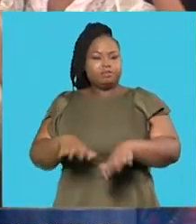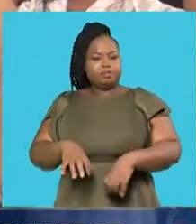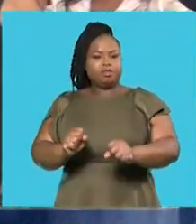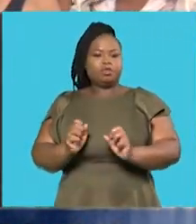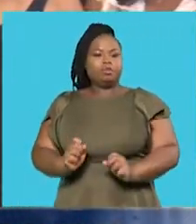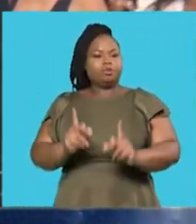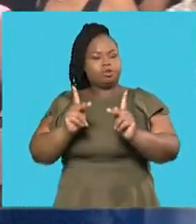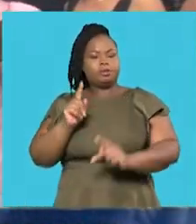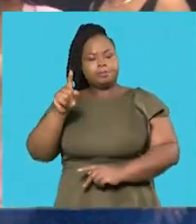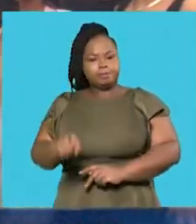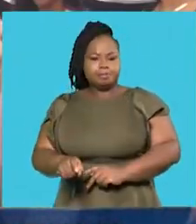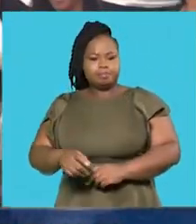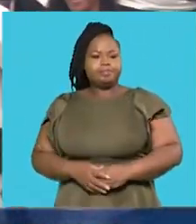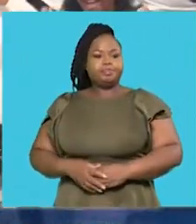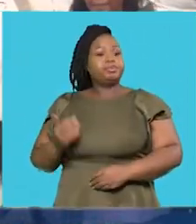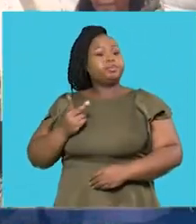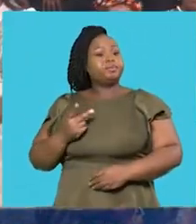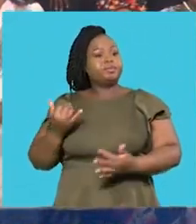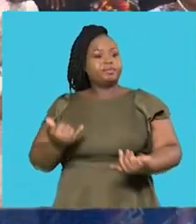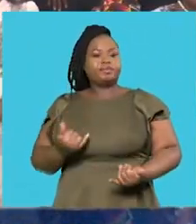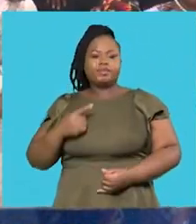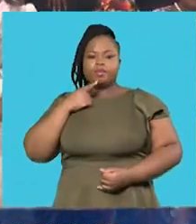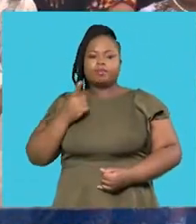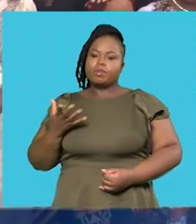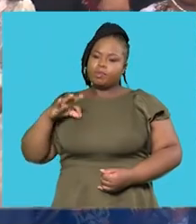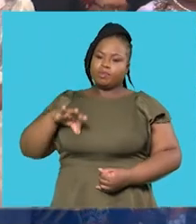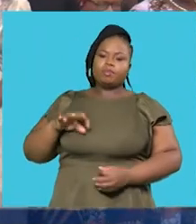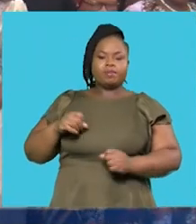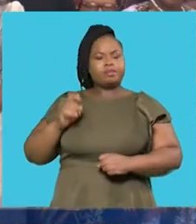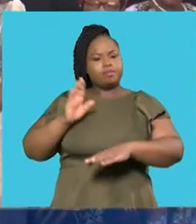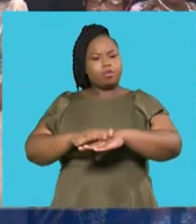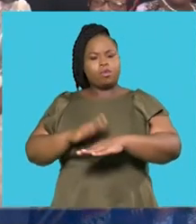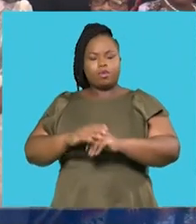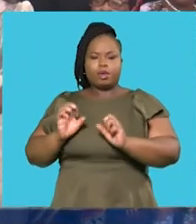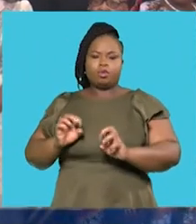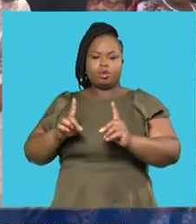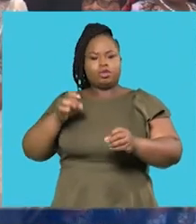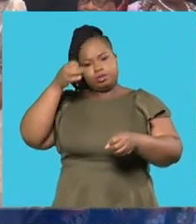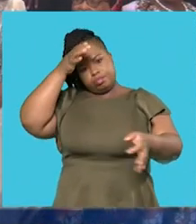ngezandla zombini kwaye liziqhelise ukuzixhobisa ngemfundo nolwazi.